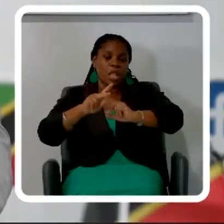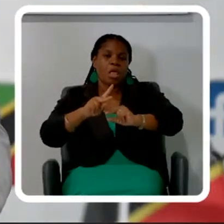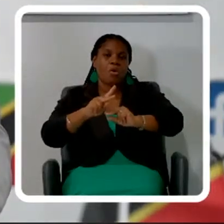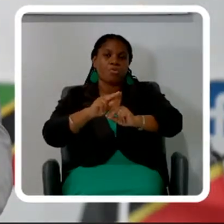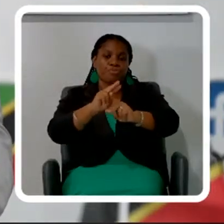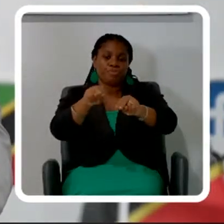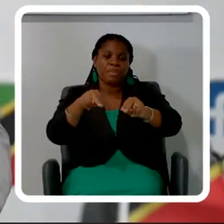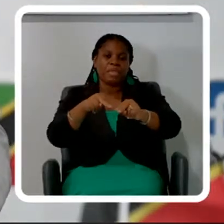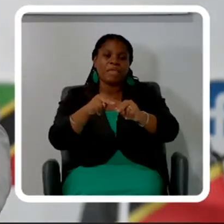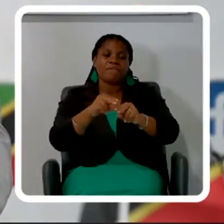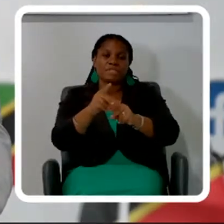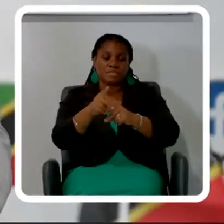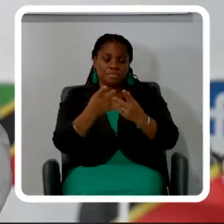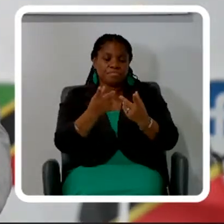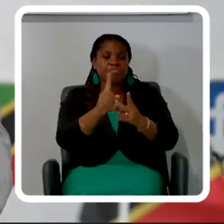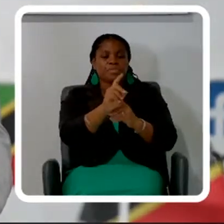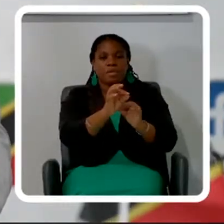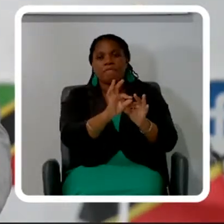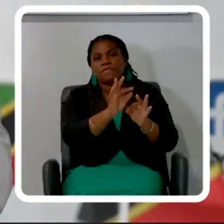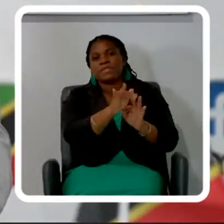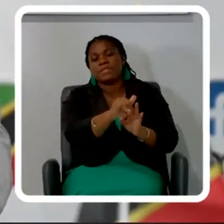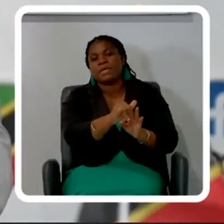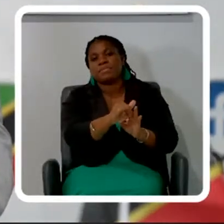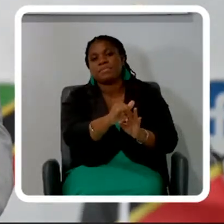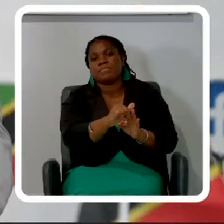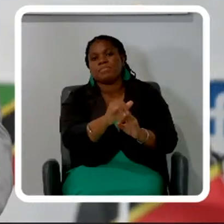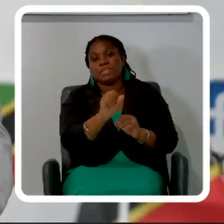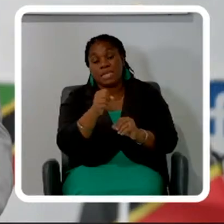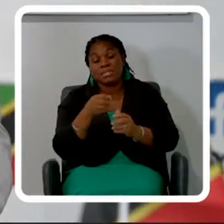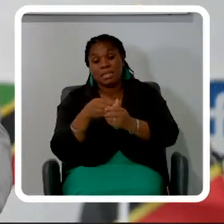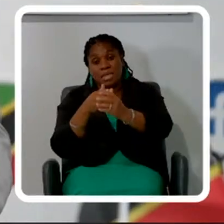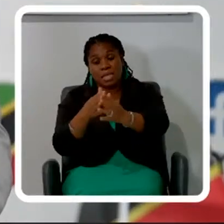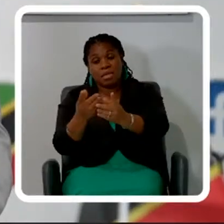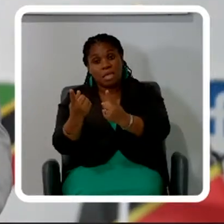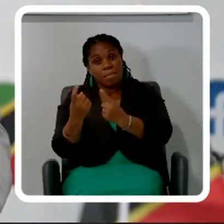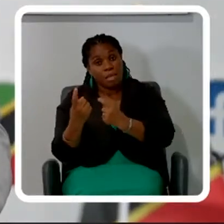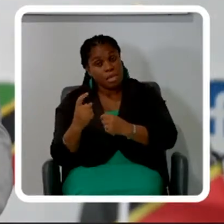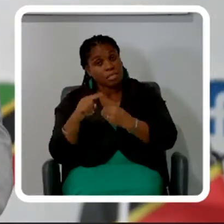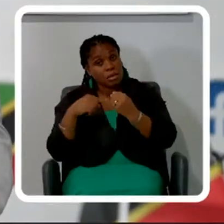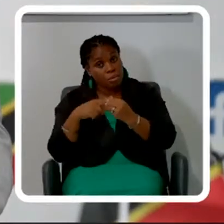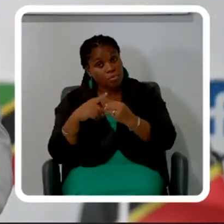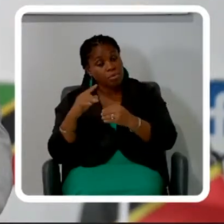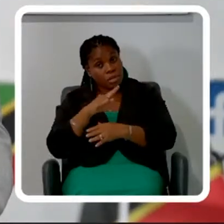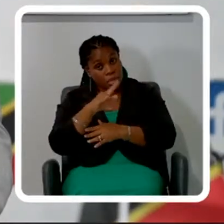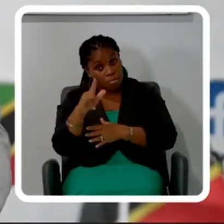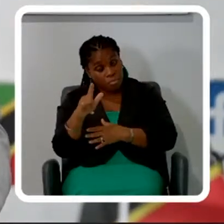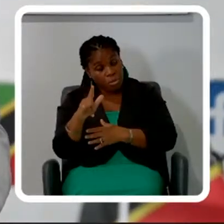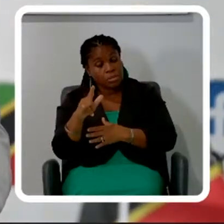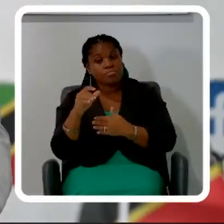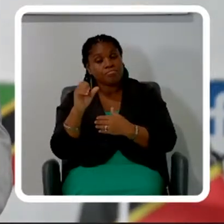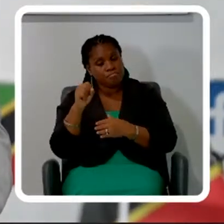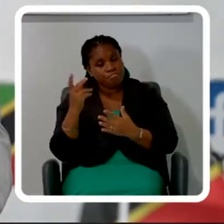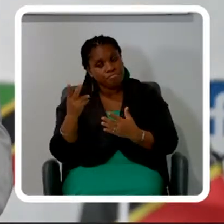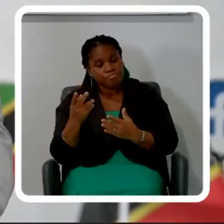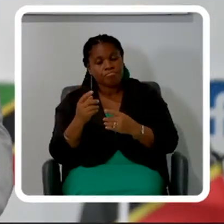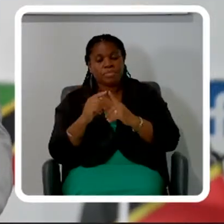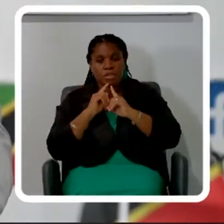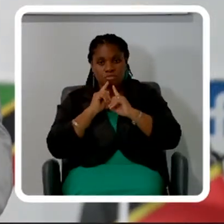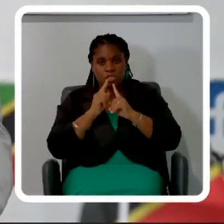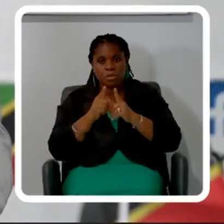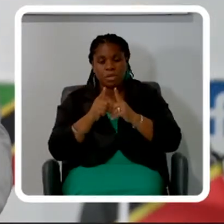has approached about the airport. We have responded positively. We have decided that geothermal, we have responded